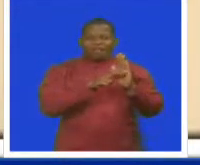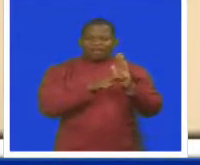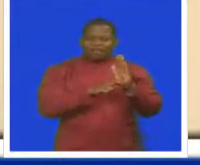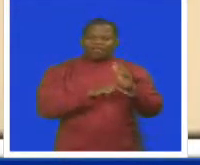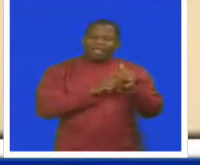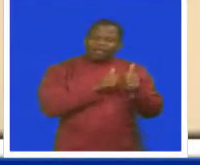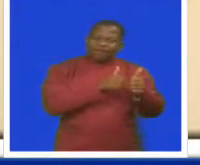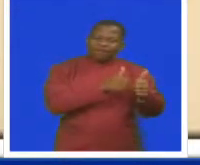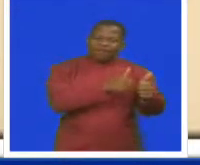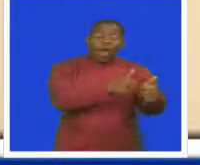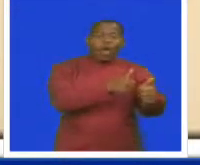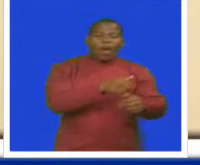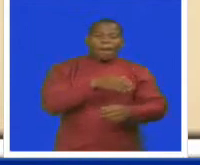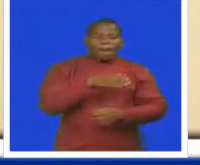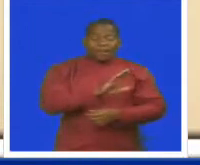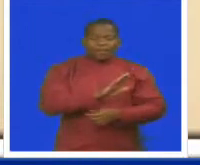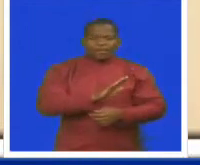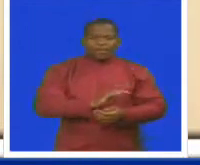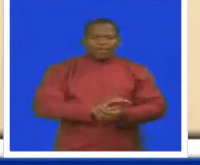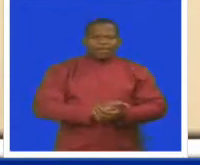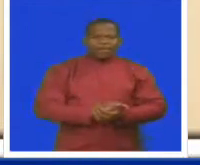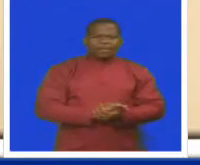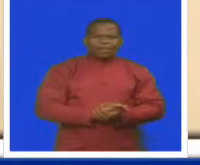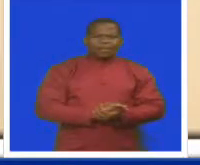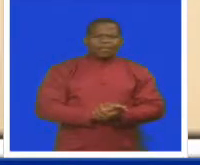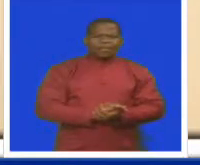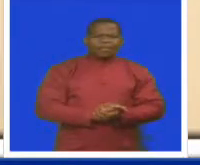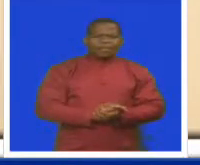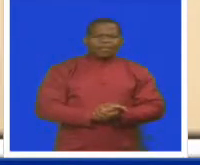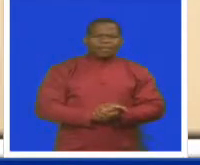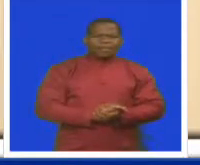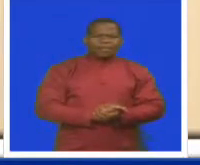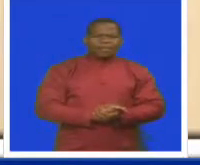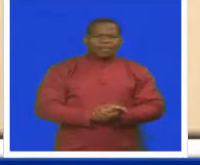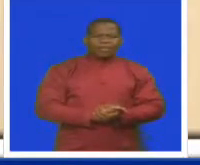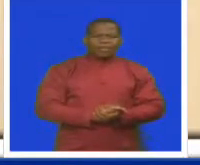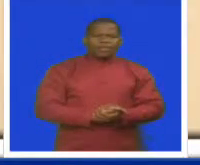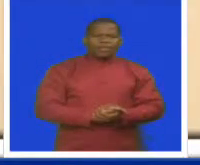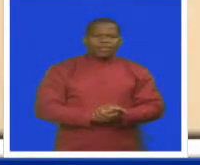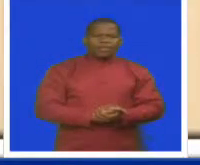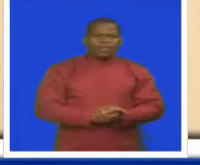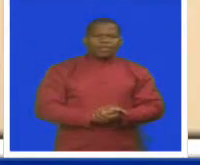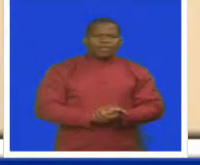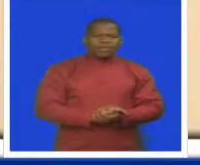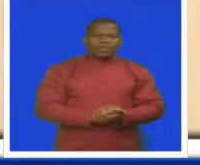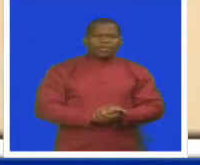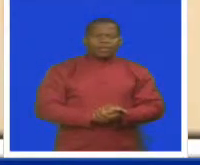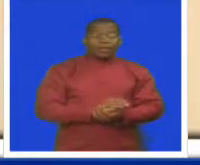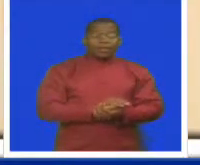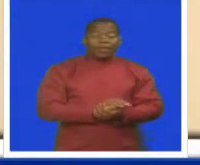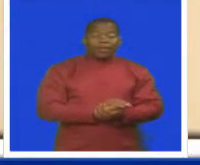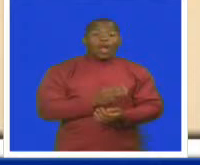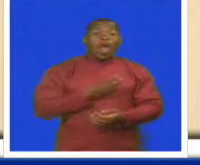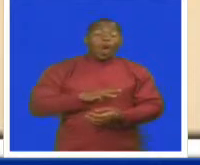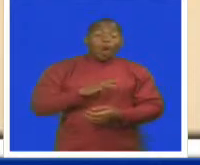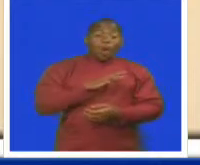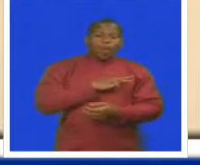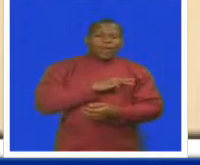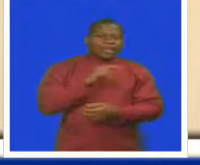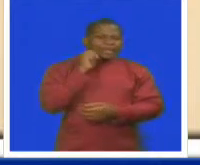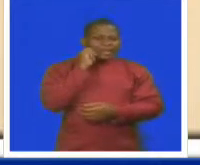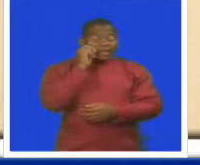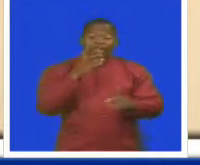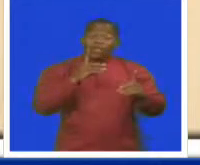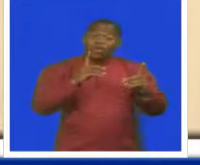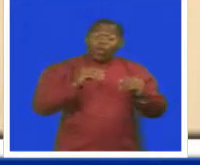be able to support whatever means we need to give out, and